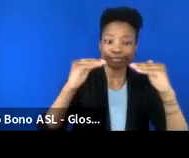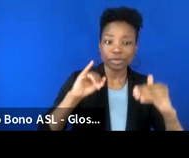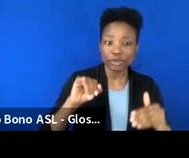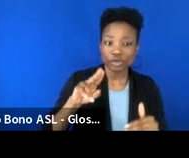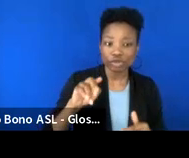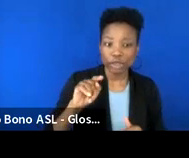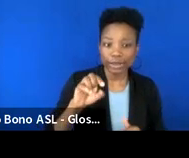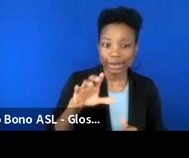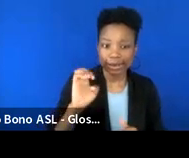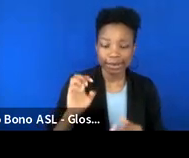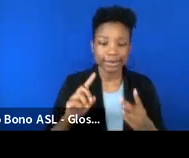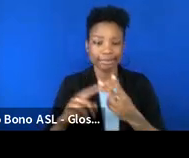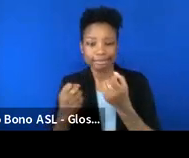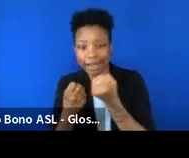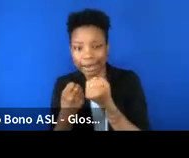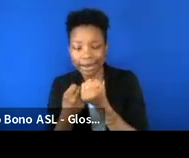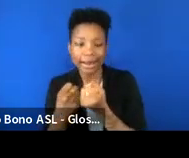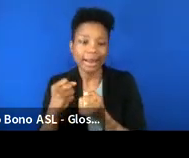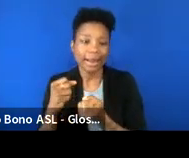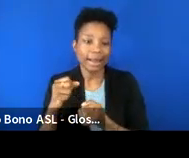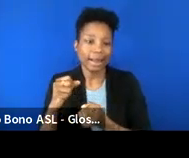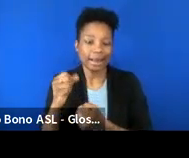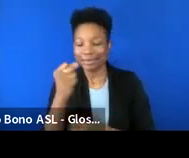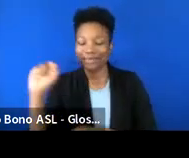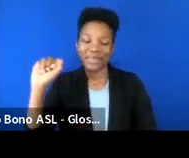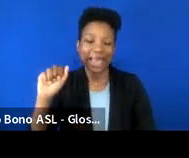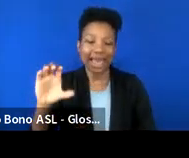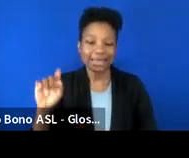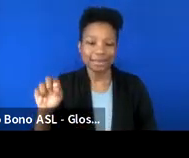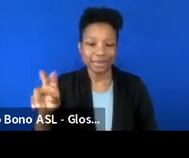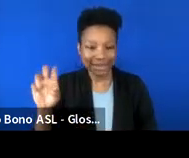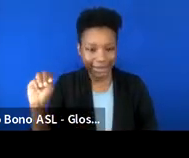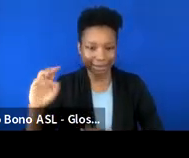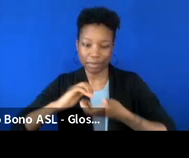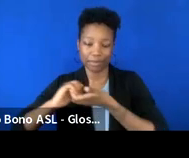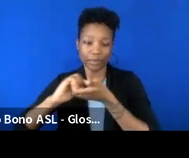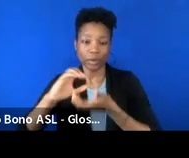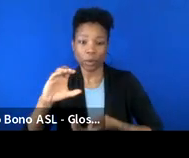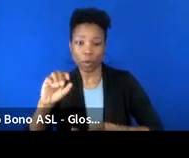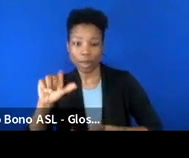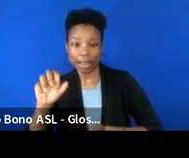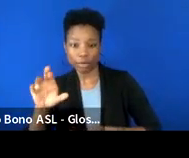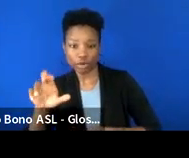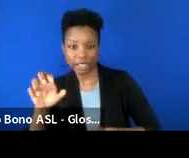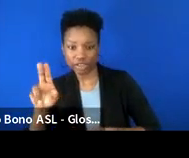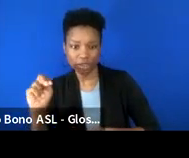collaboration. Whatever that word is for you, let's jot down some notes about what those words mean to you. So,